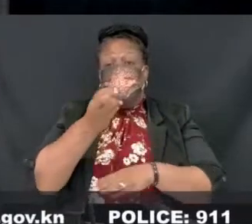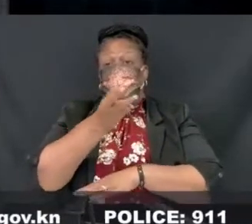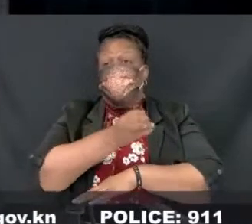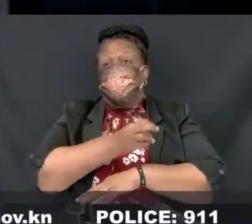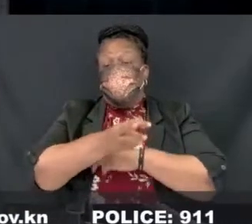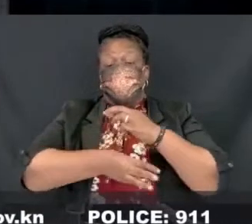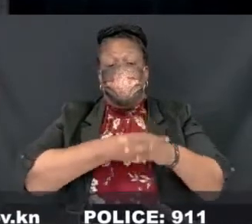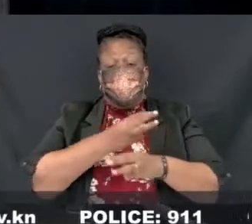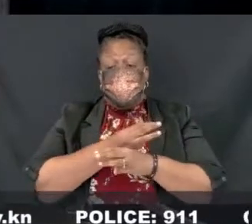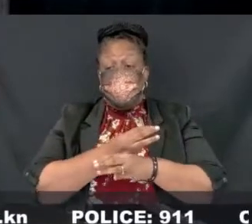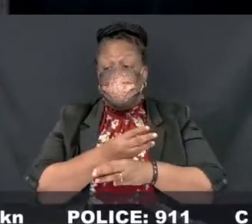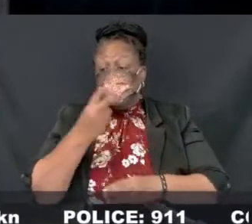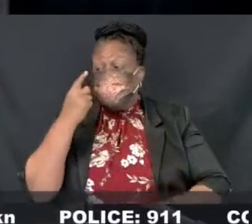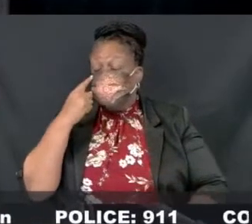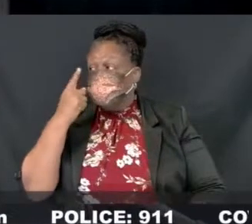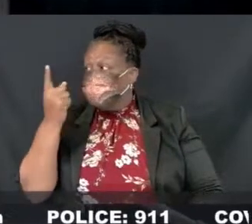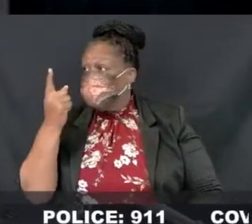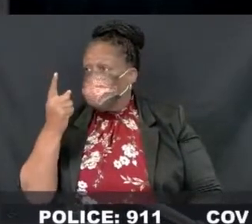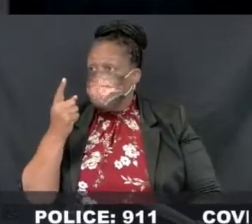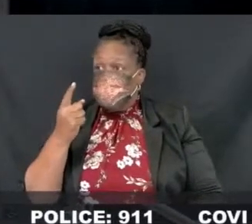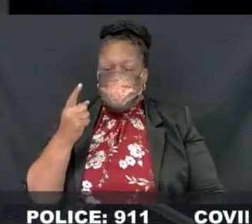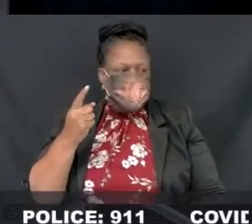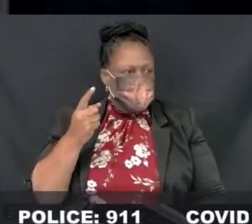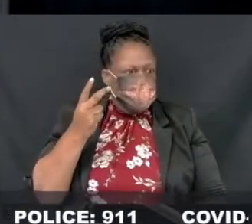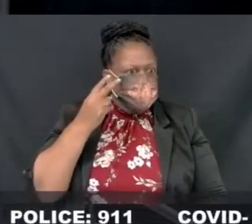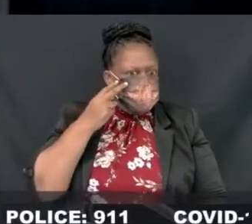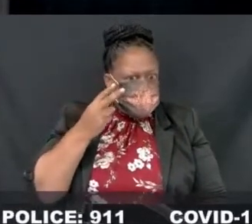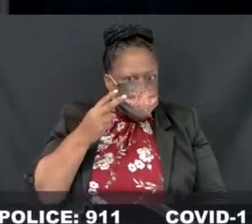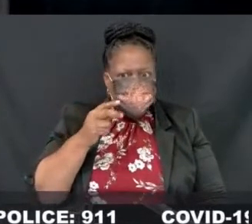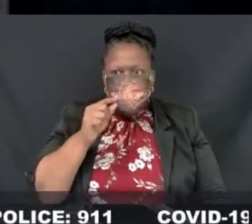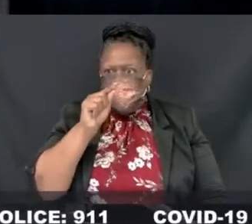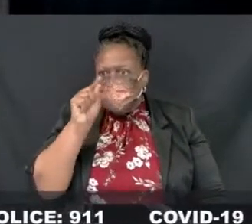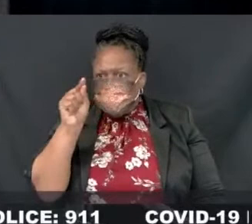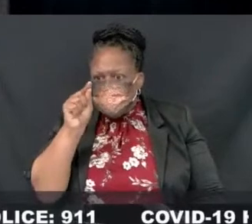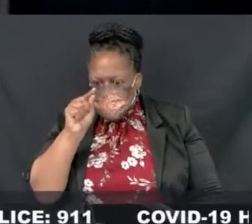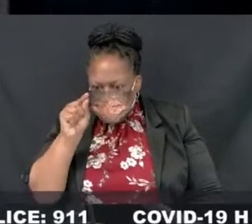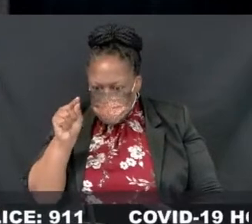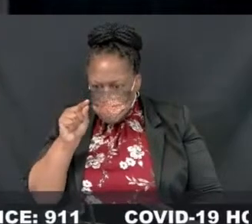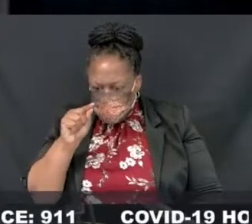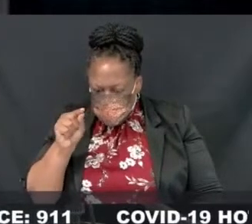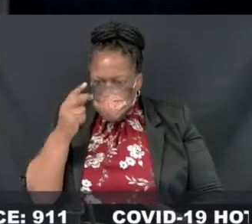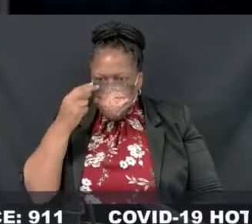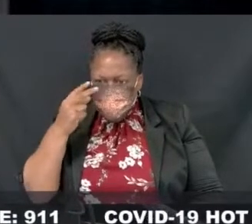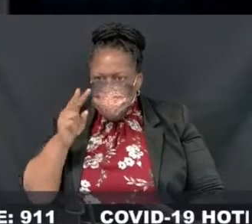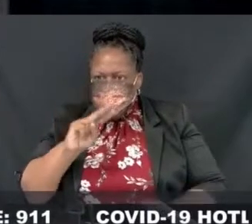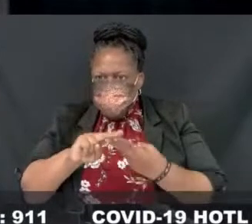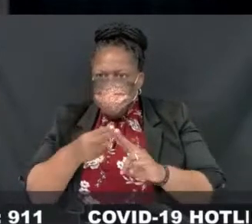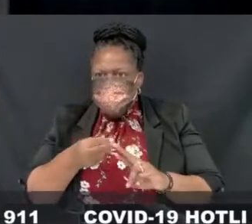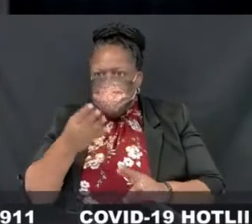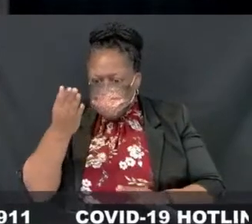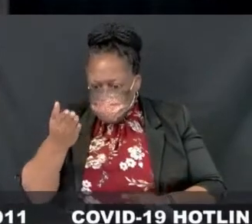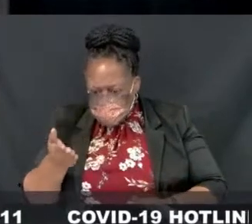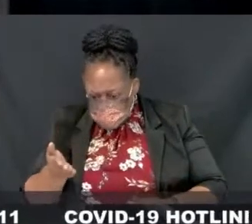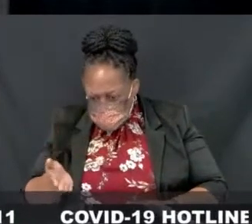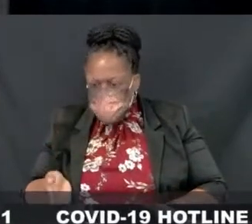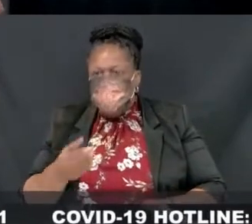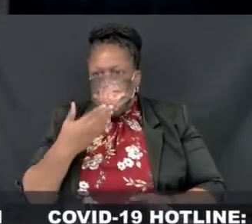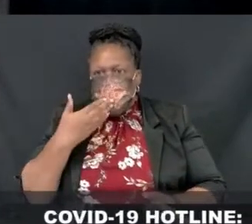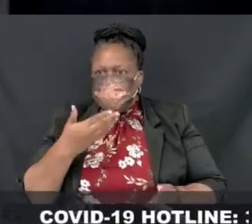pull a whole month of cards and say, we've been monitoring, and we have the counts. People were actually